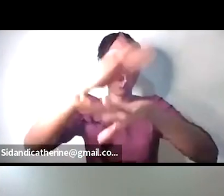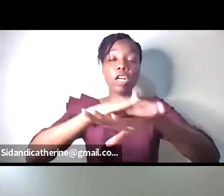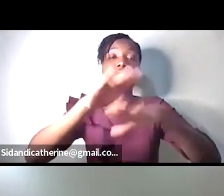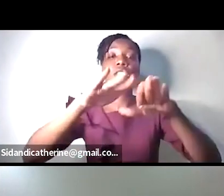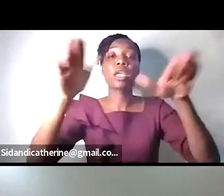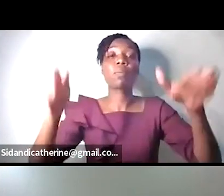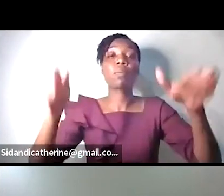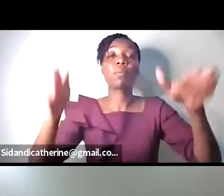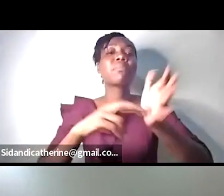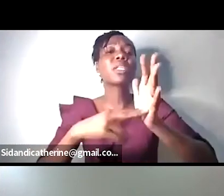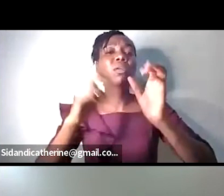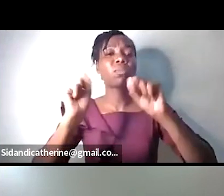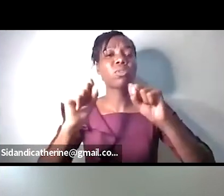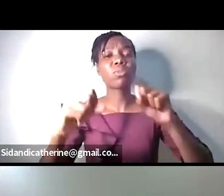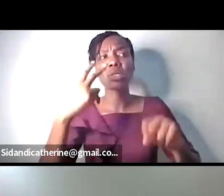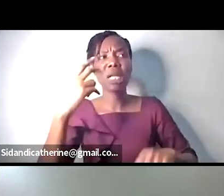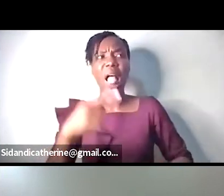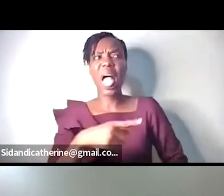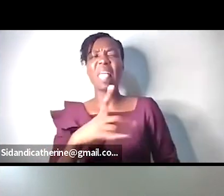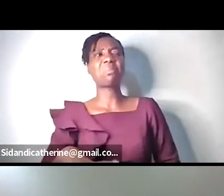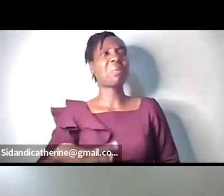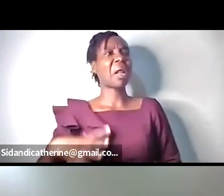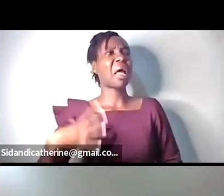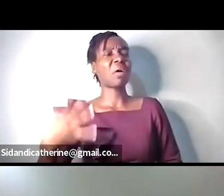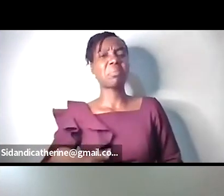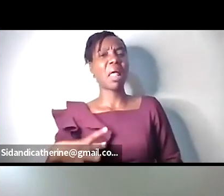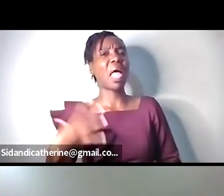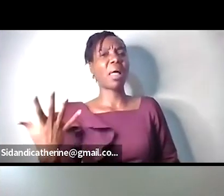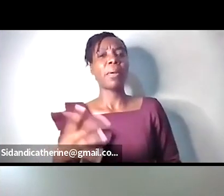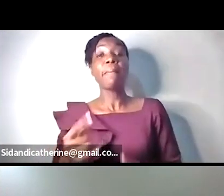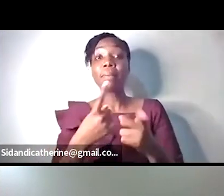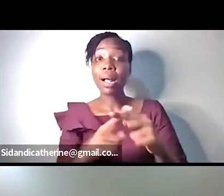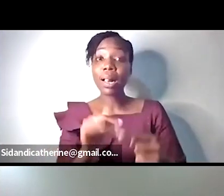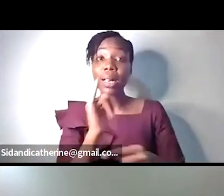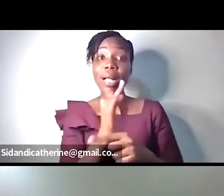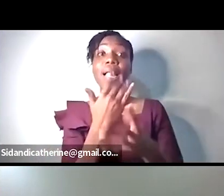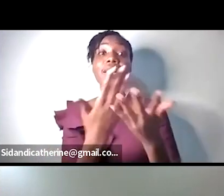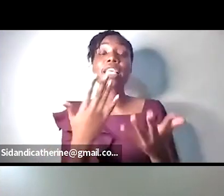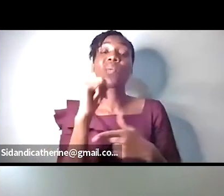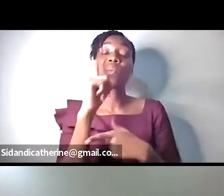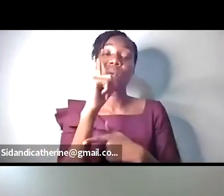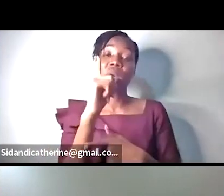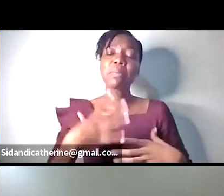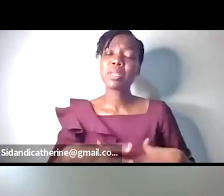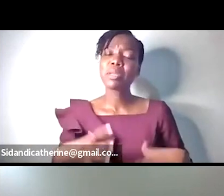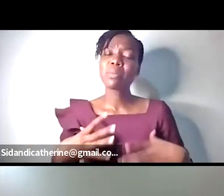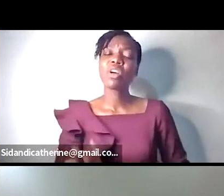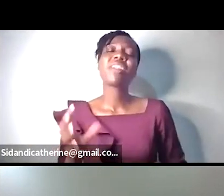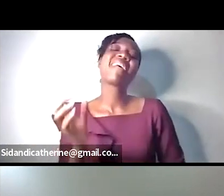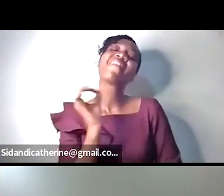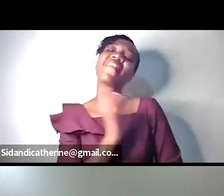seen as bragging. And so that is one thing that people fear, and then you get into